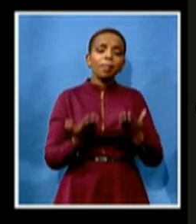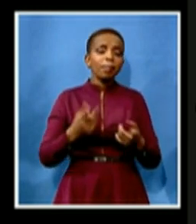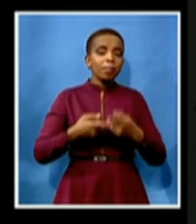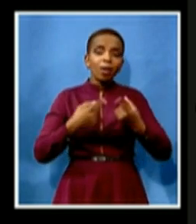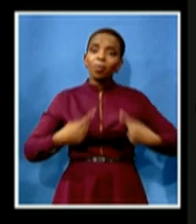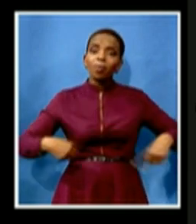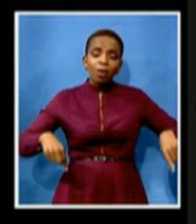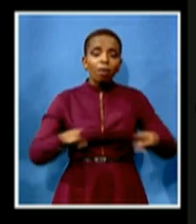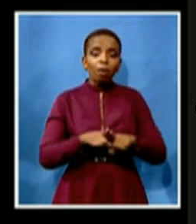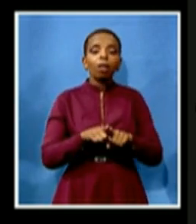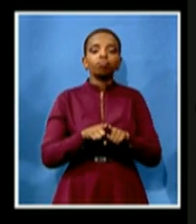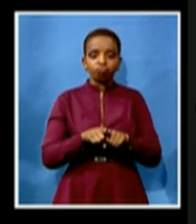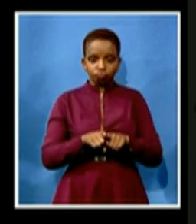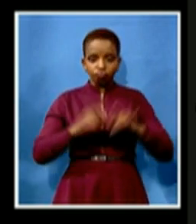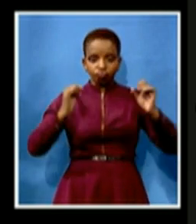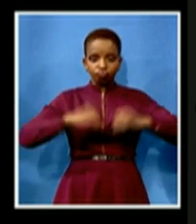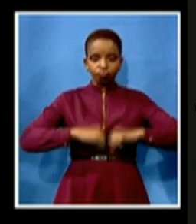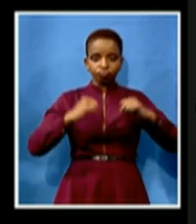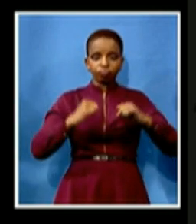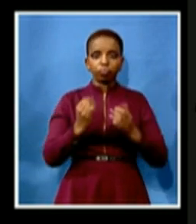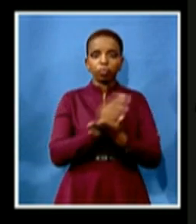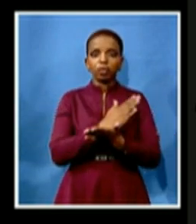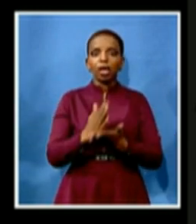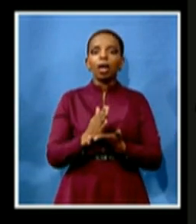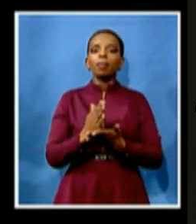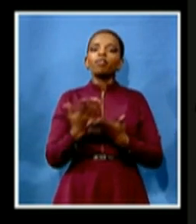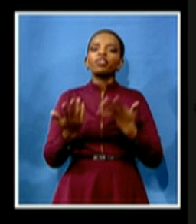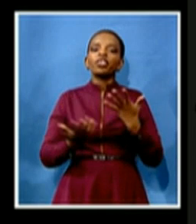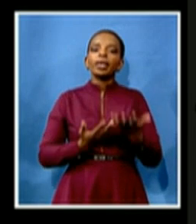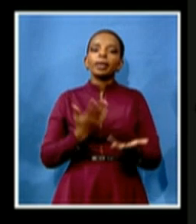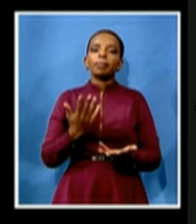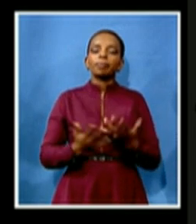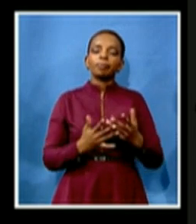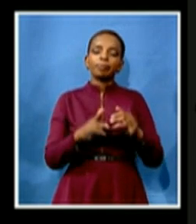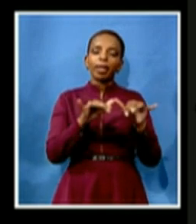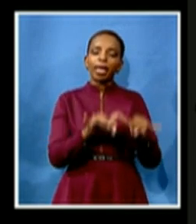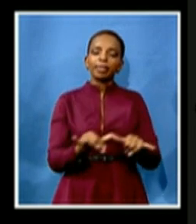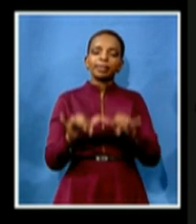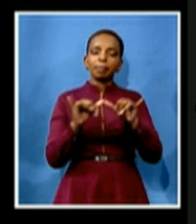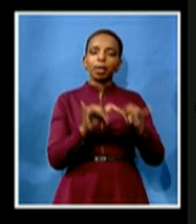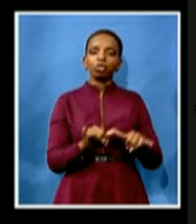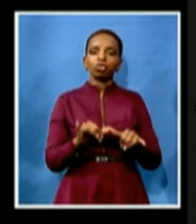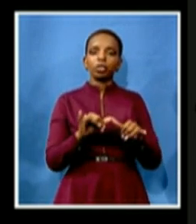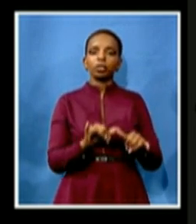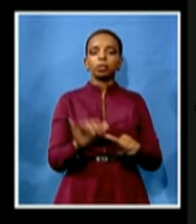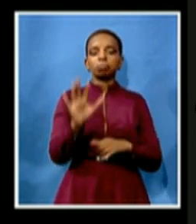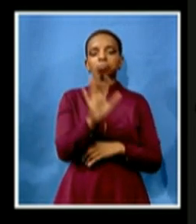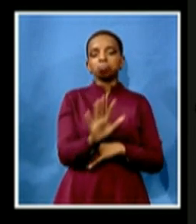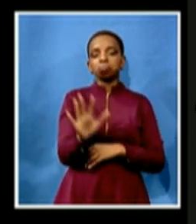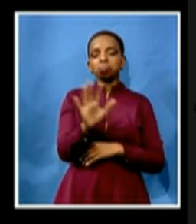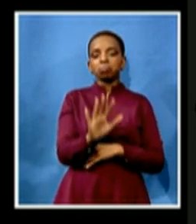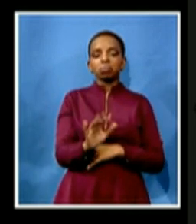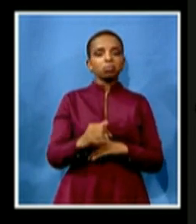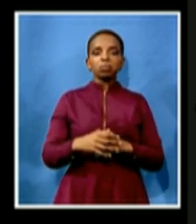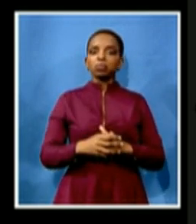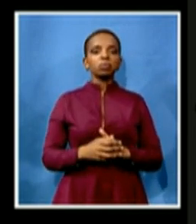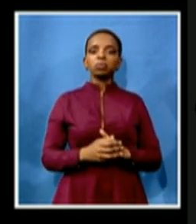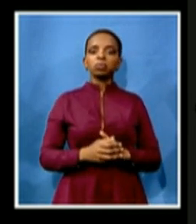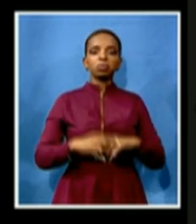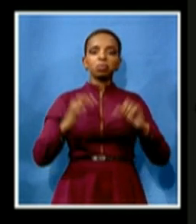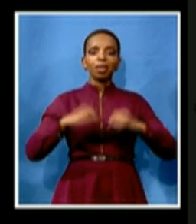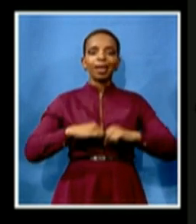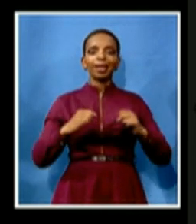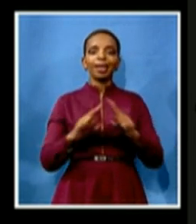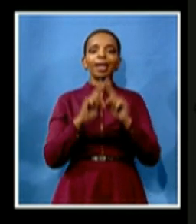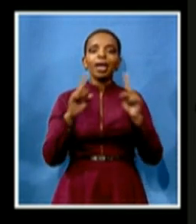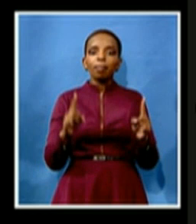postulations and some of the estimations and the hypotheses that have been put in, but we do want to know what's there. And so that's